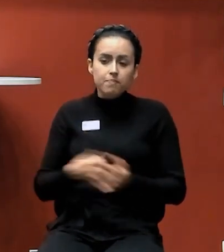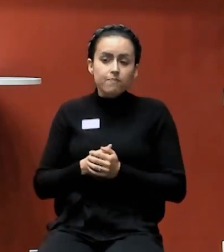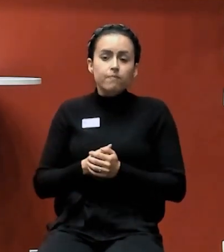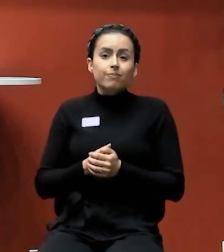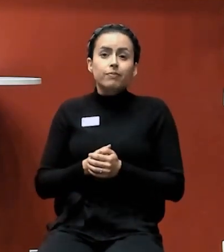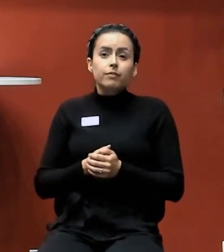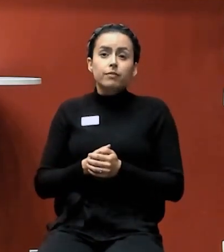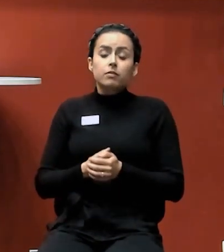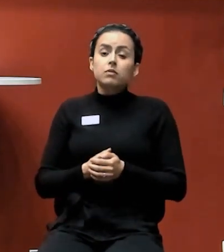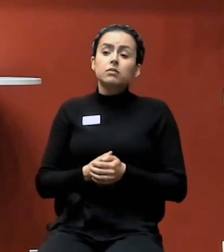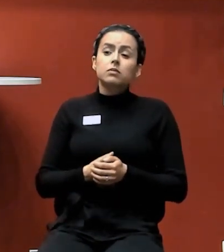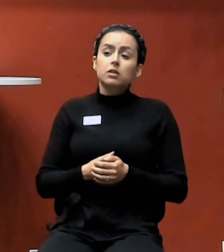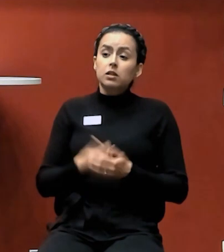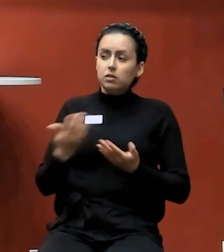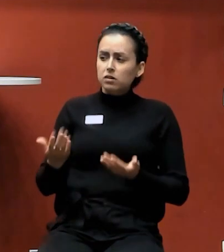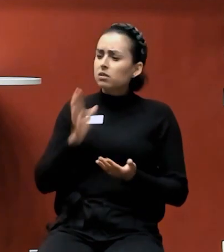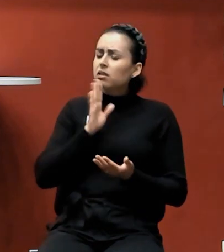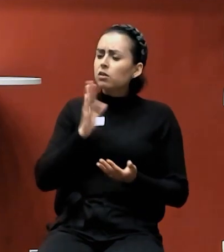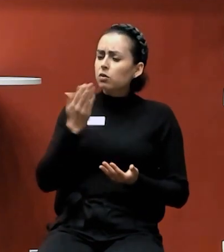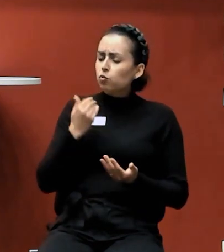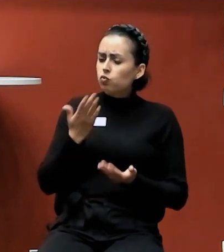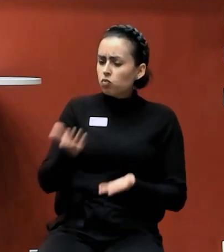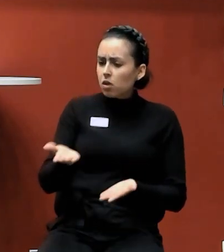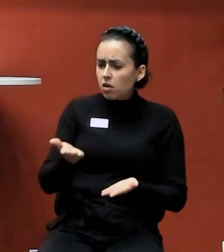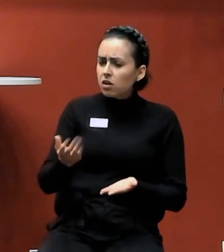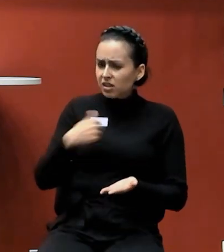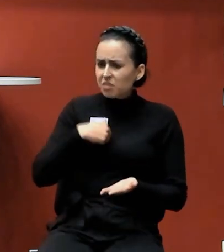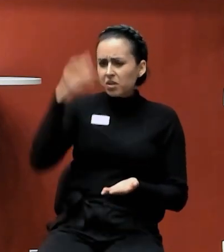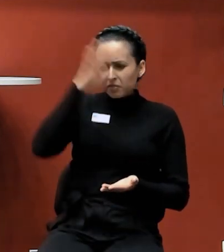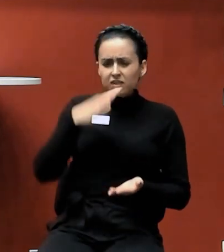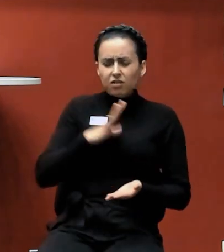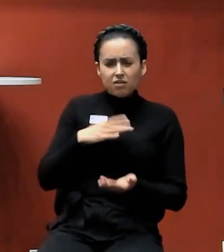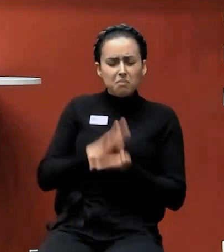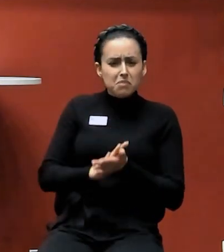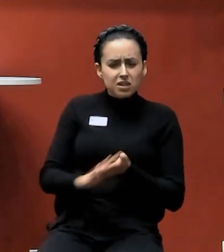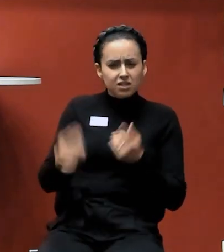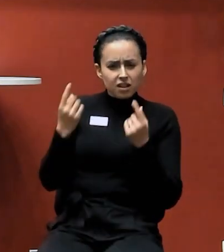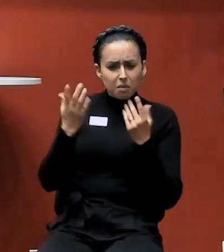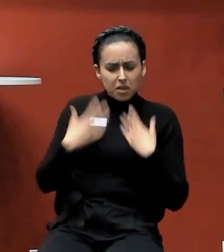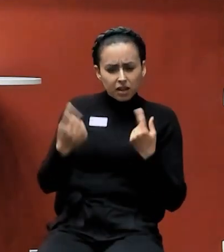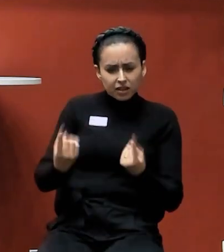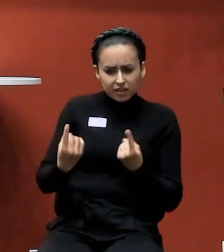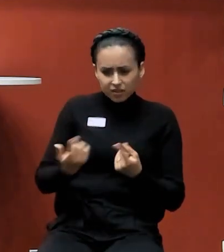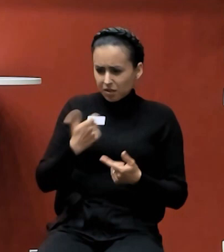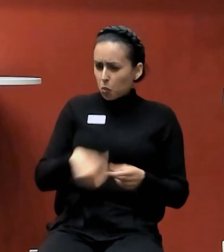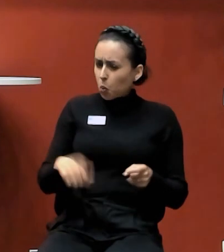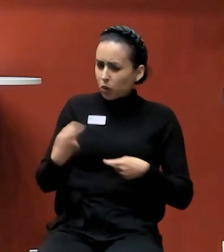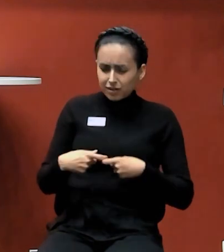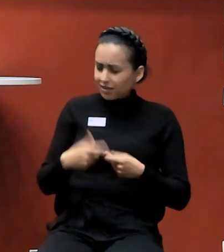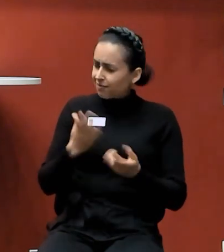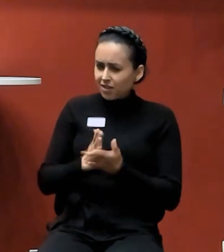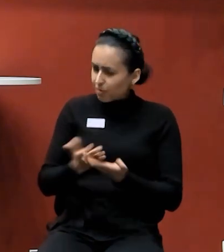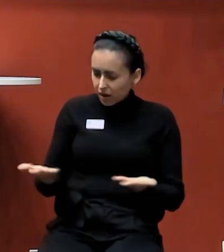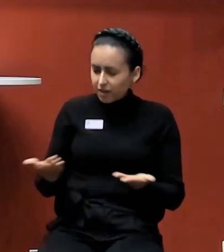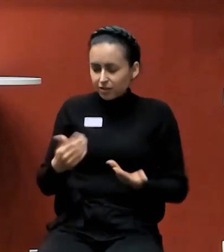Yes. When you introduced me, I was trying to think, do I really have anything interesting about me? I don't think I do. I'm trying to think